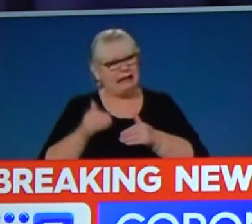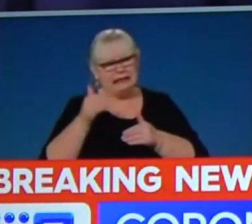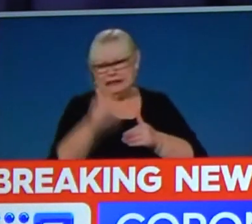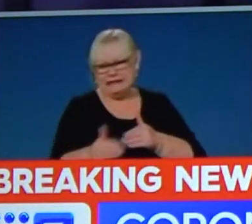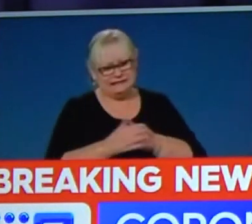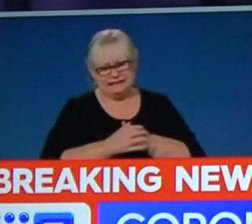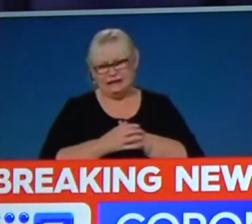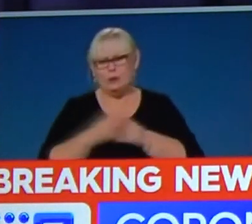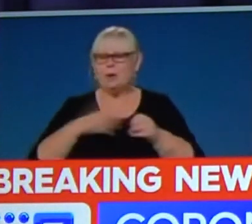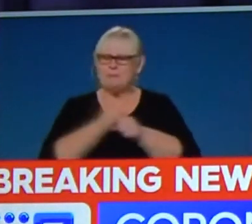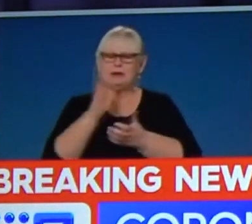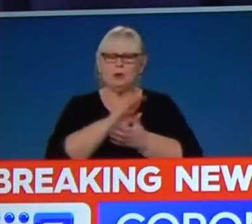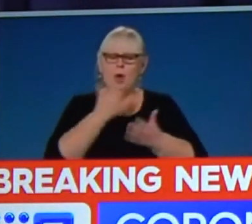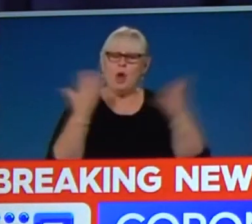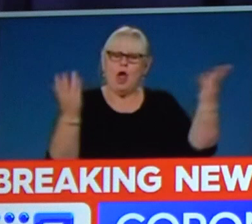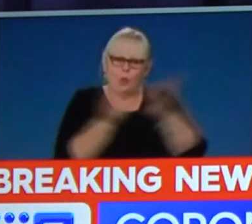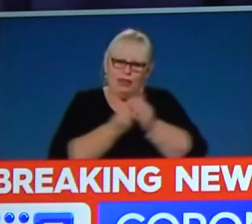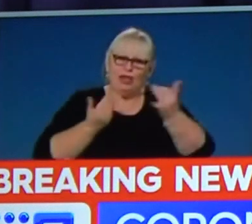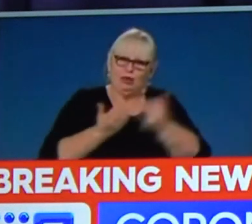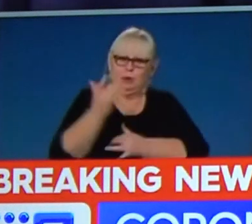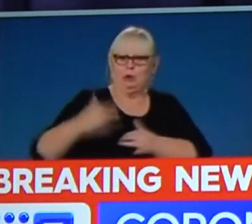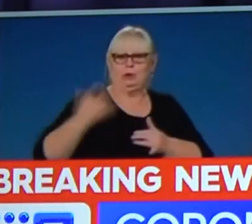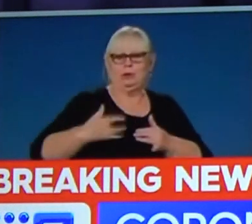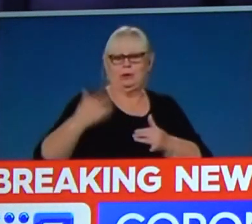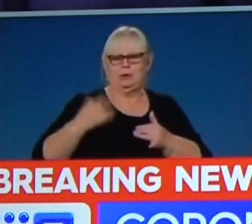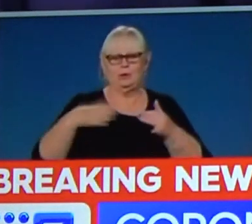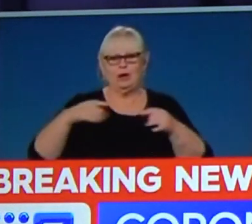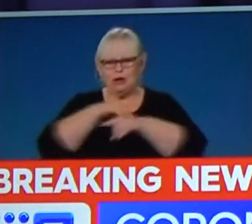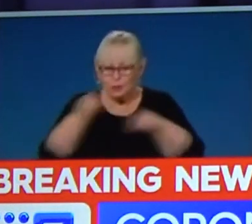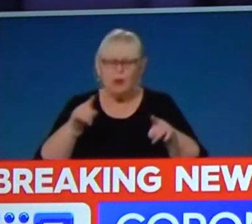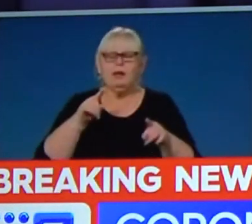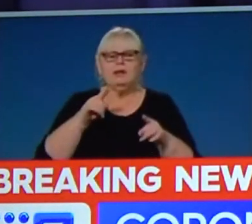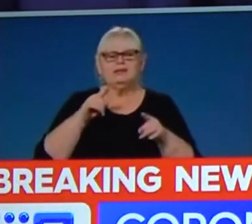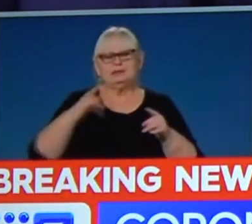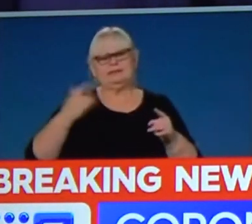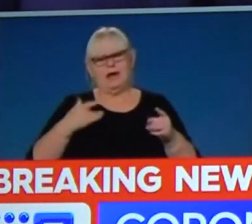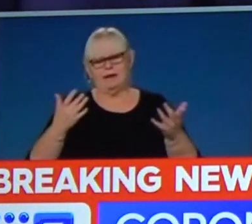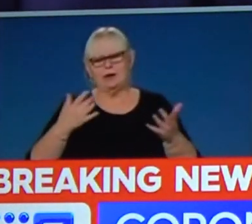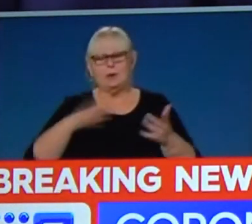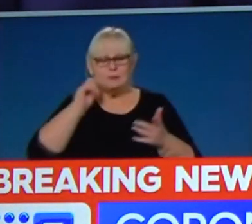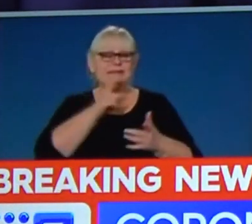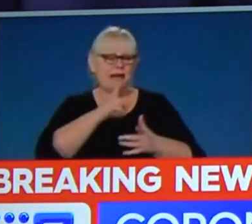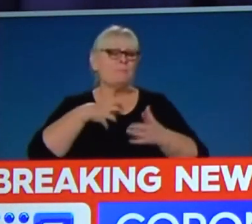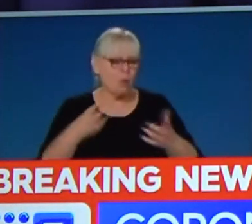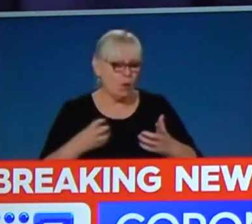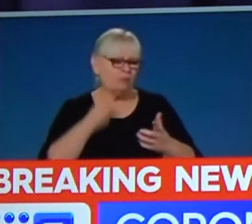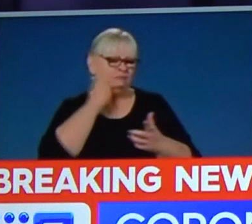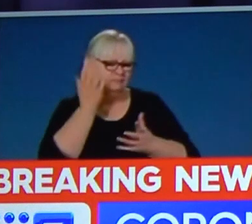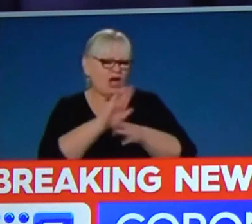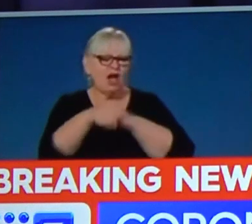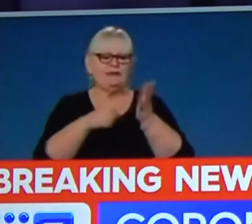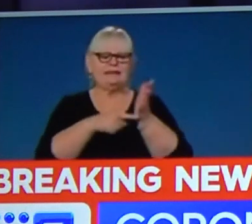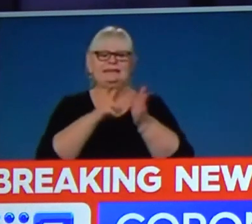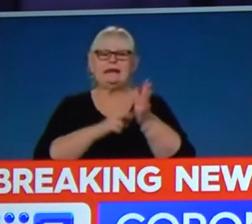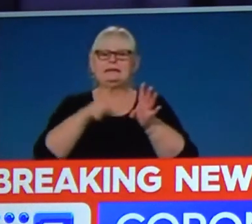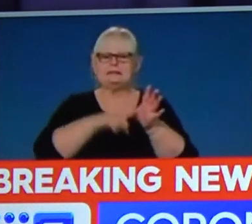want to be able to get everybody through. So we are seeking their support. We will have more to say about commercial tenancies in the days ahead.